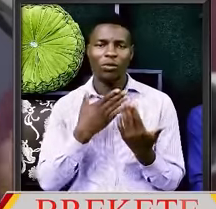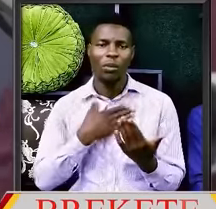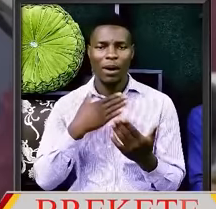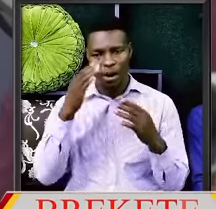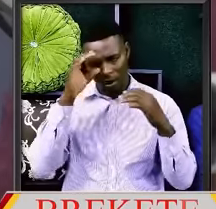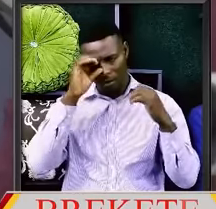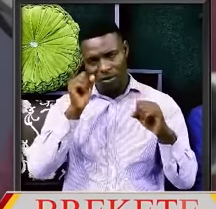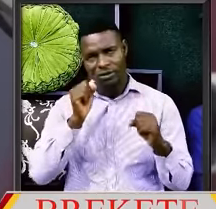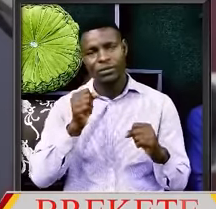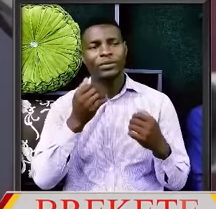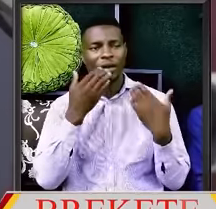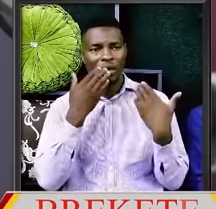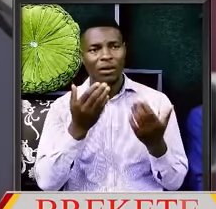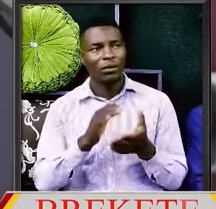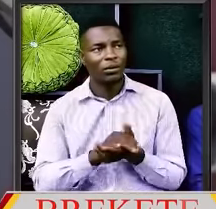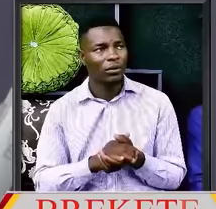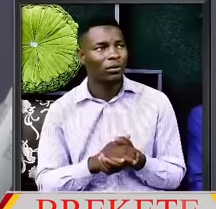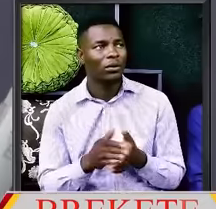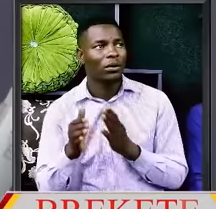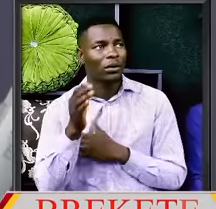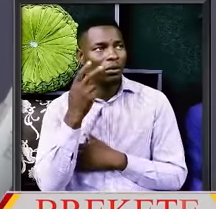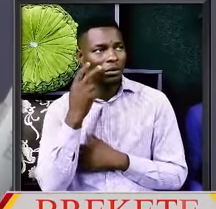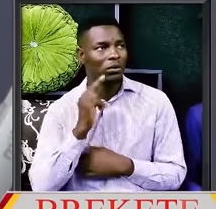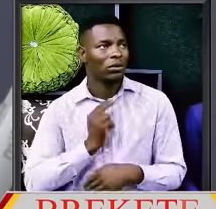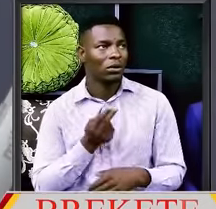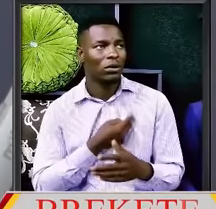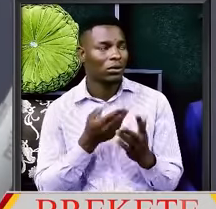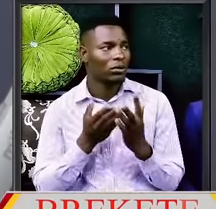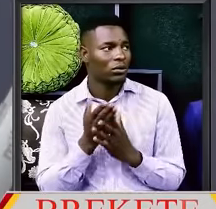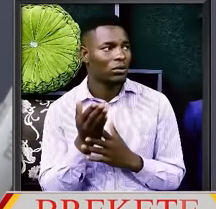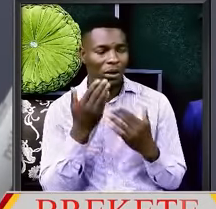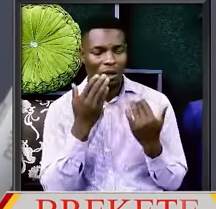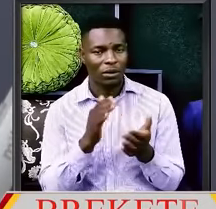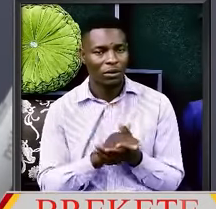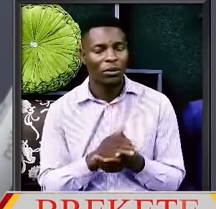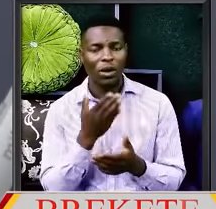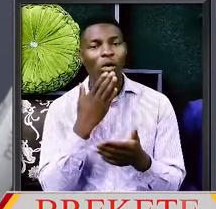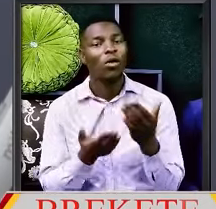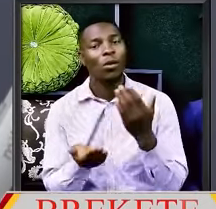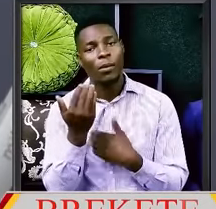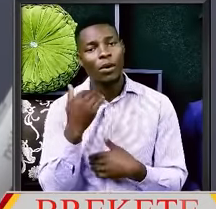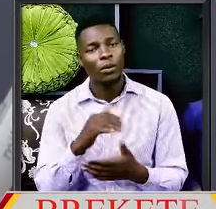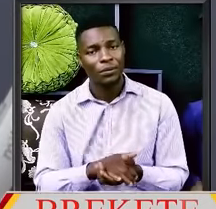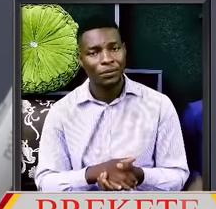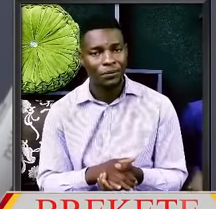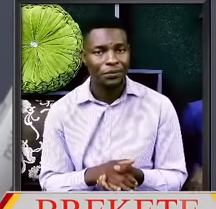Thank you, ma'am. God will see us through. Thank you. Amen. Hello, good morning.